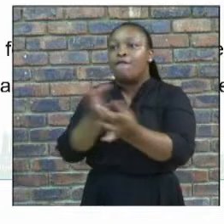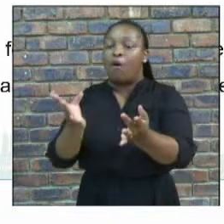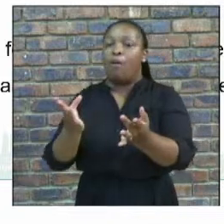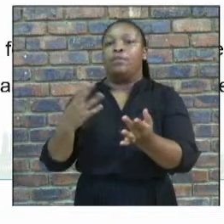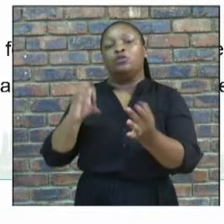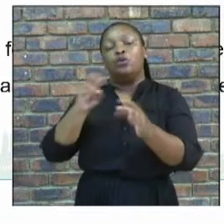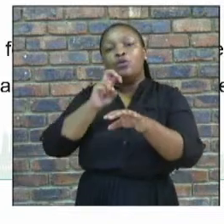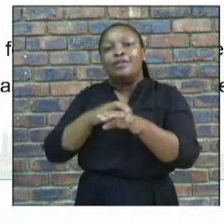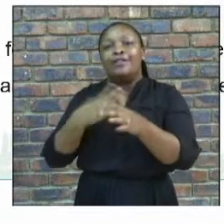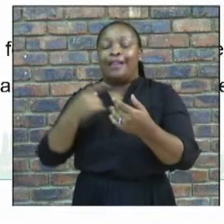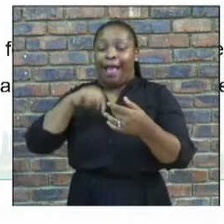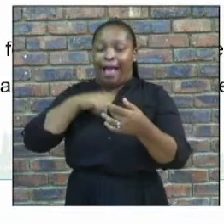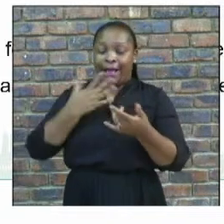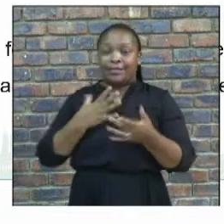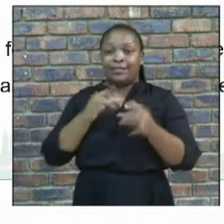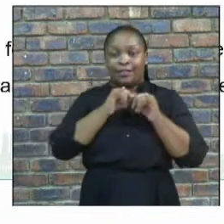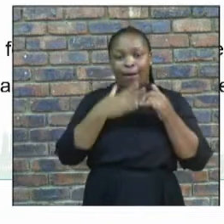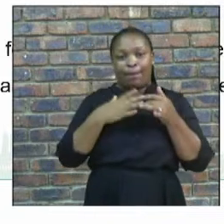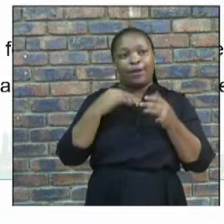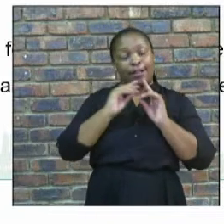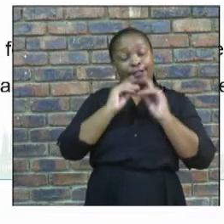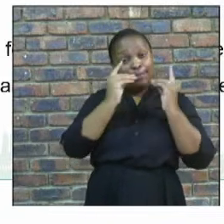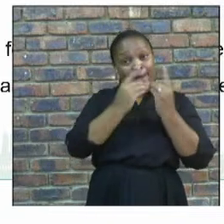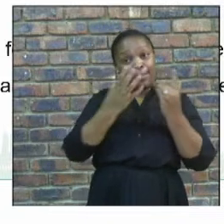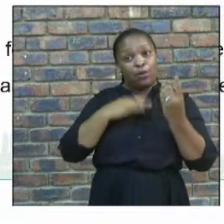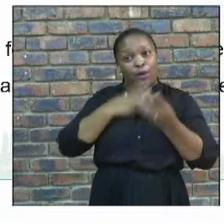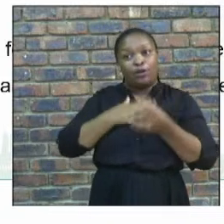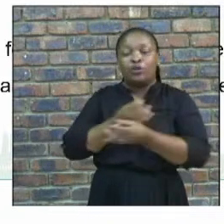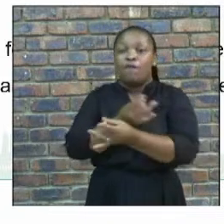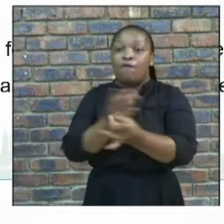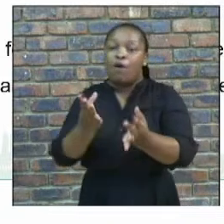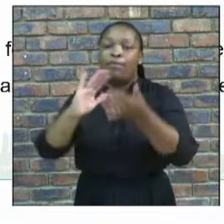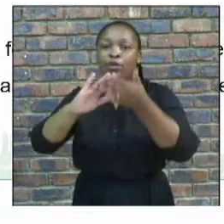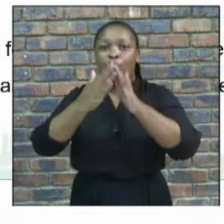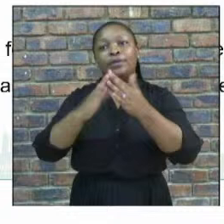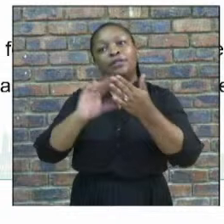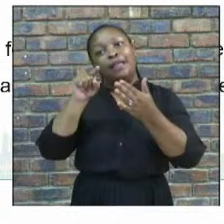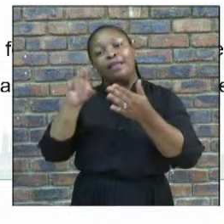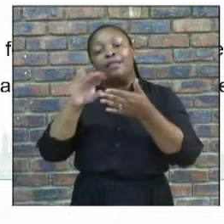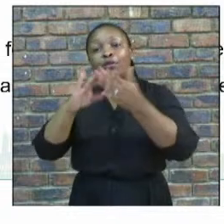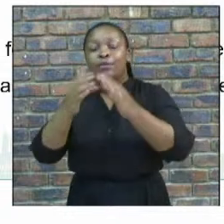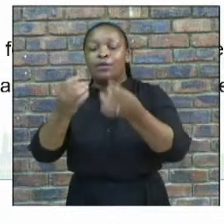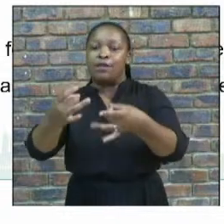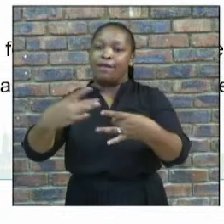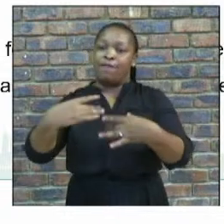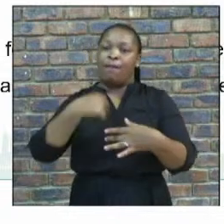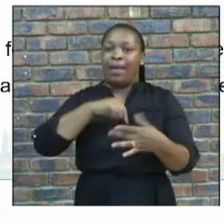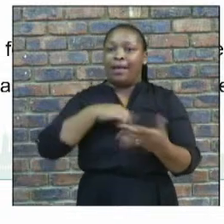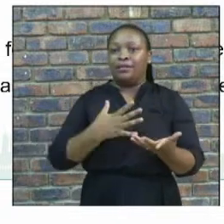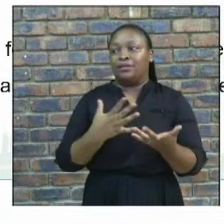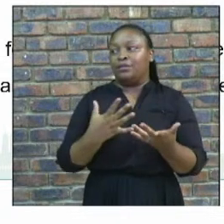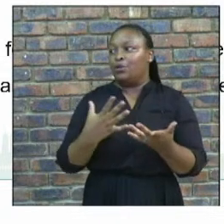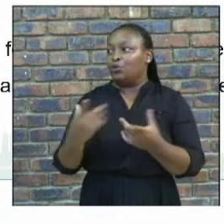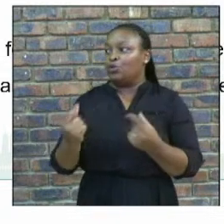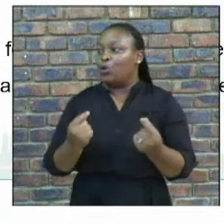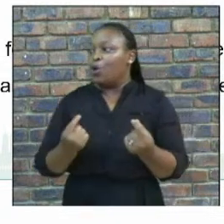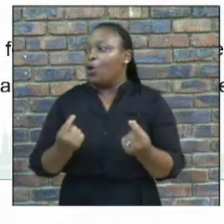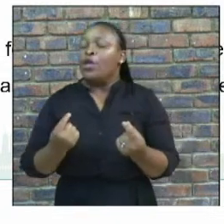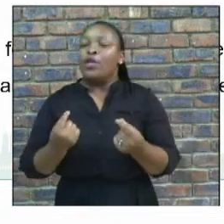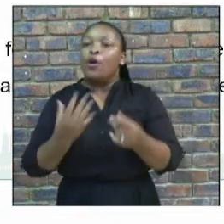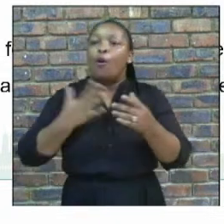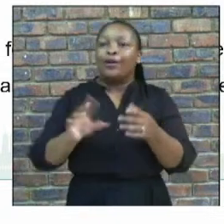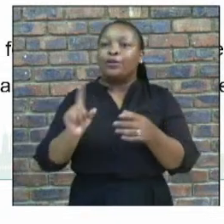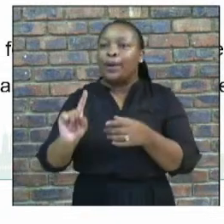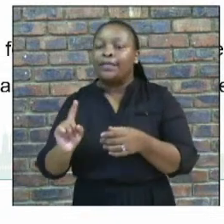Why are we saying so? So as the state can be able to promote equitable access to the